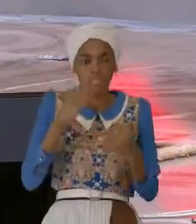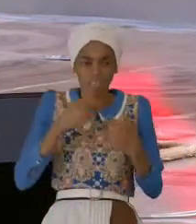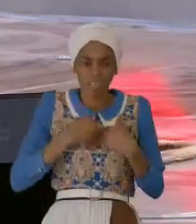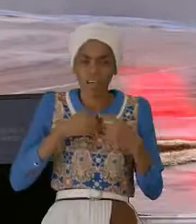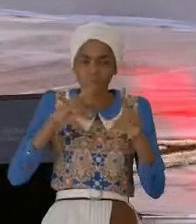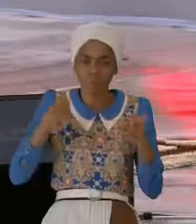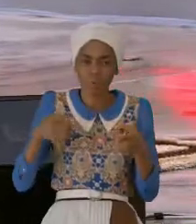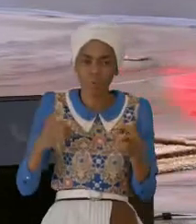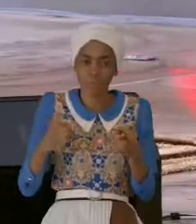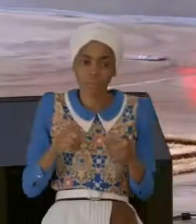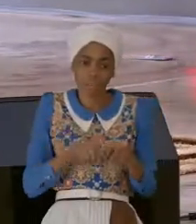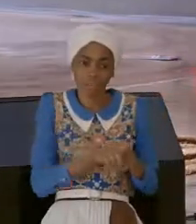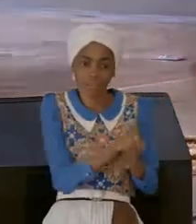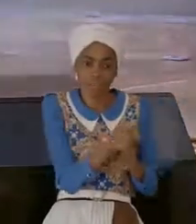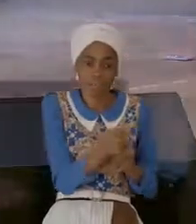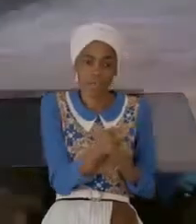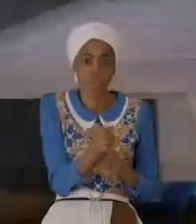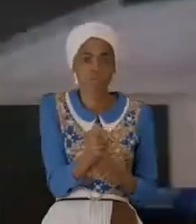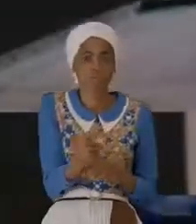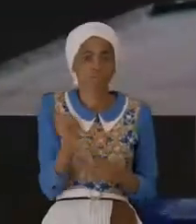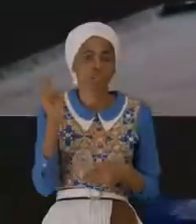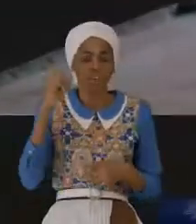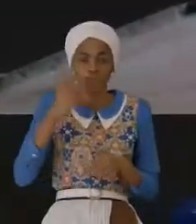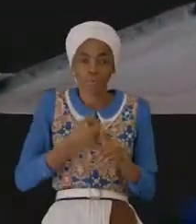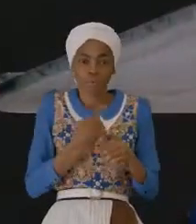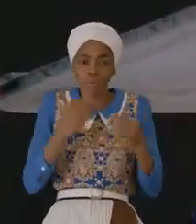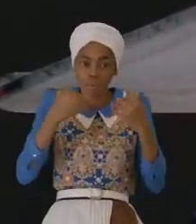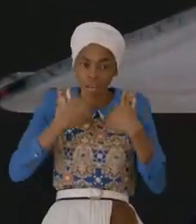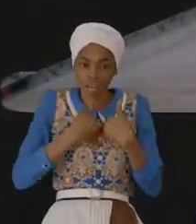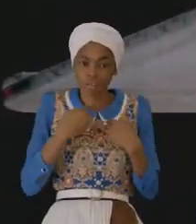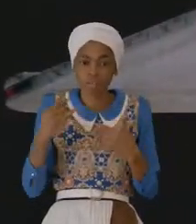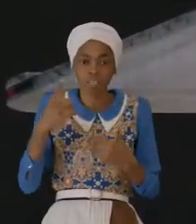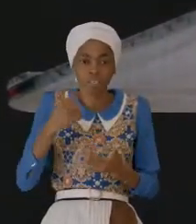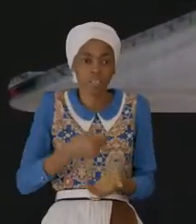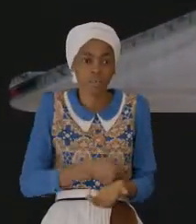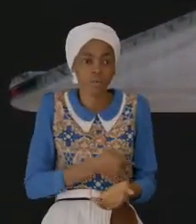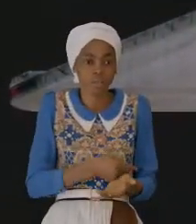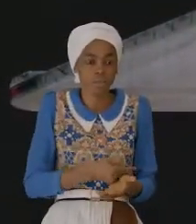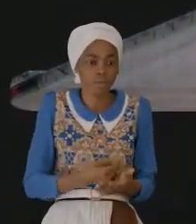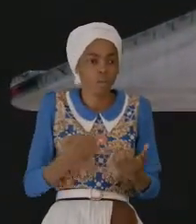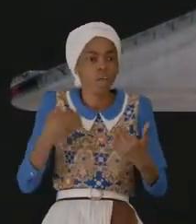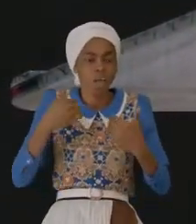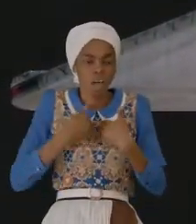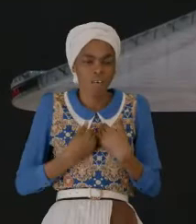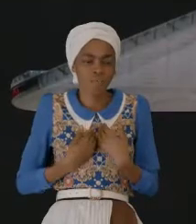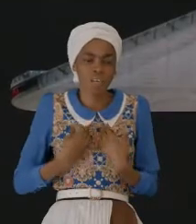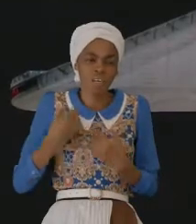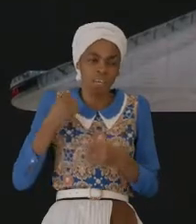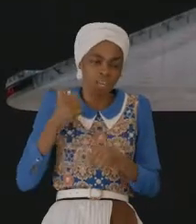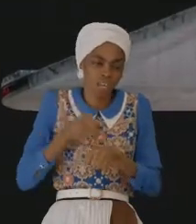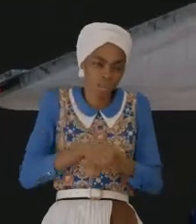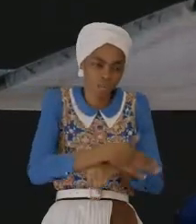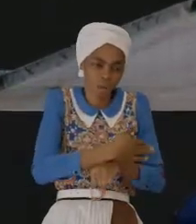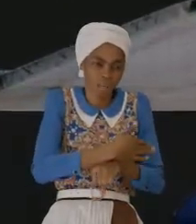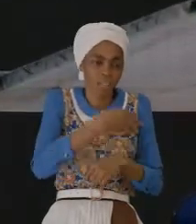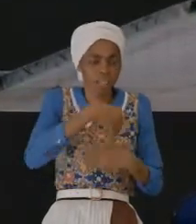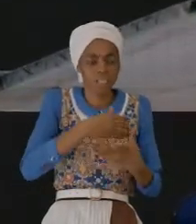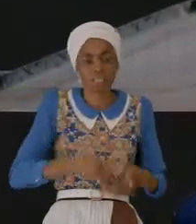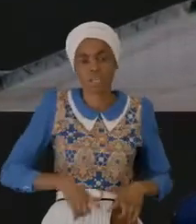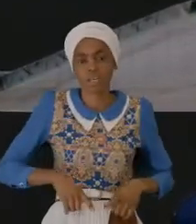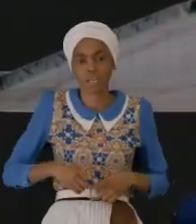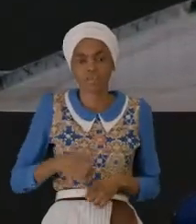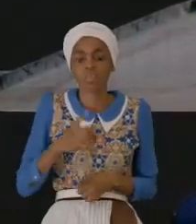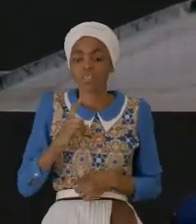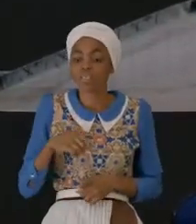away from having the gospel making an impact in their lives it says